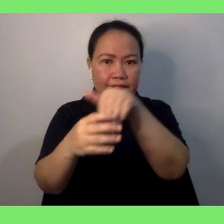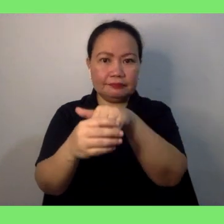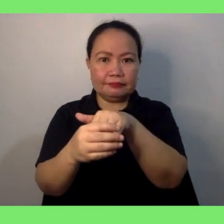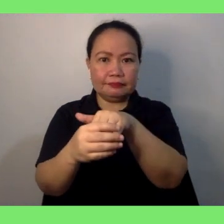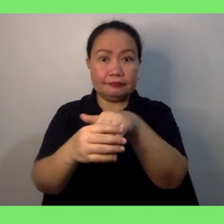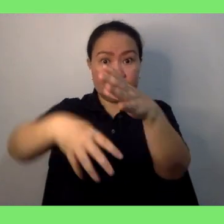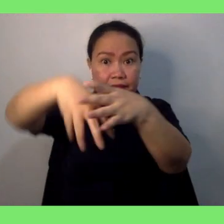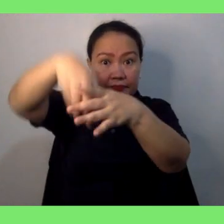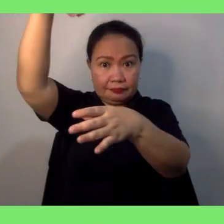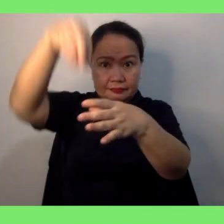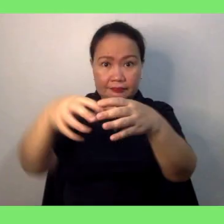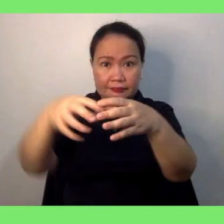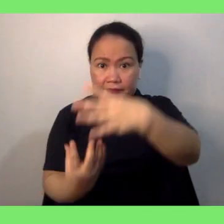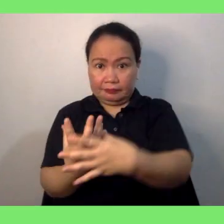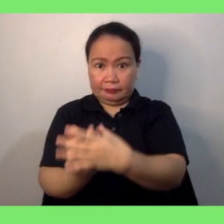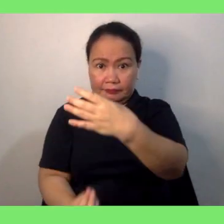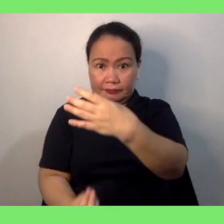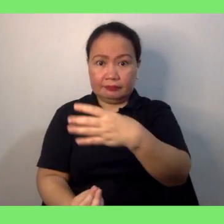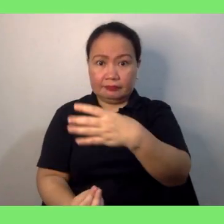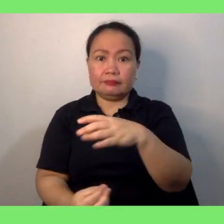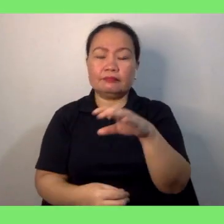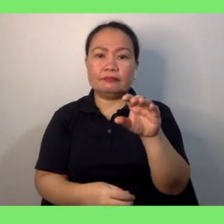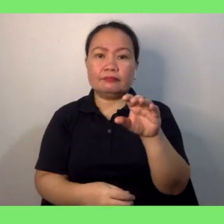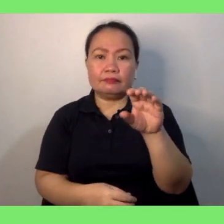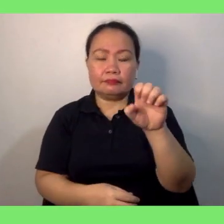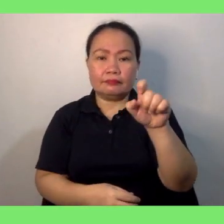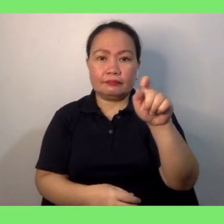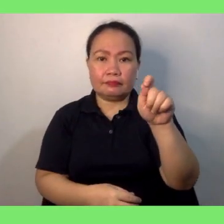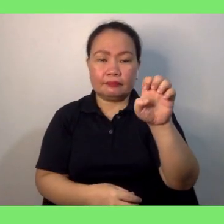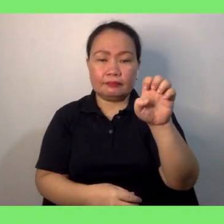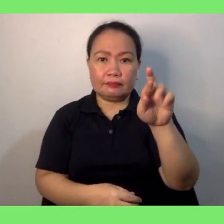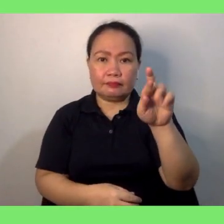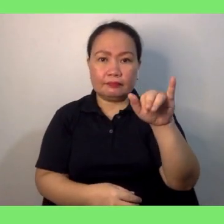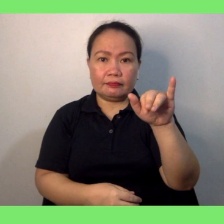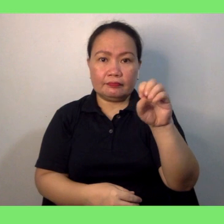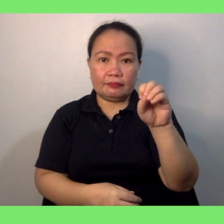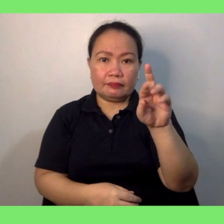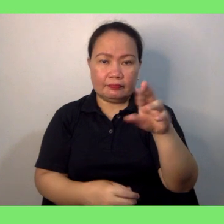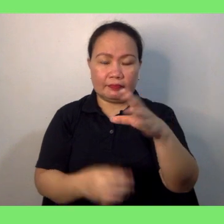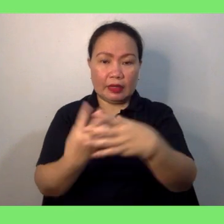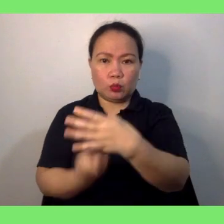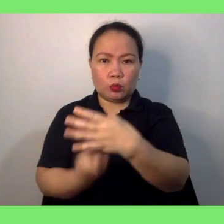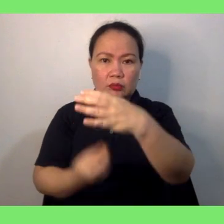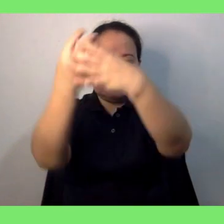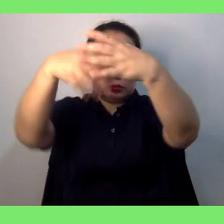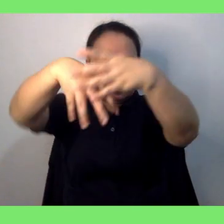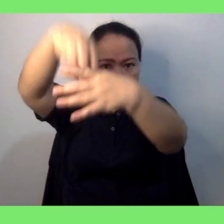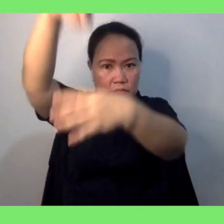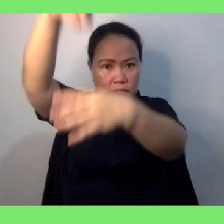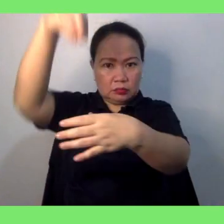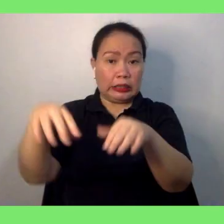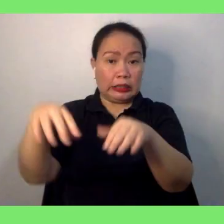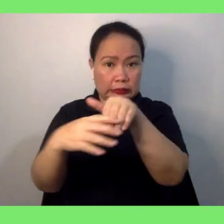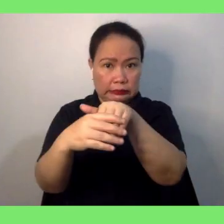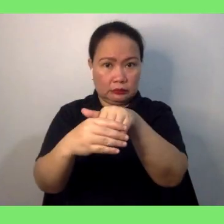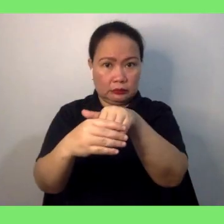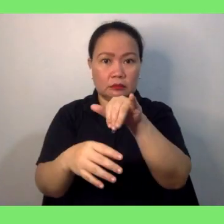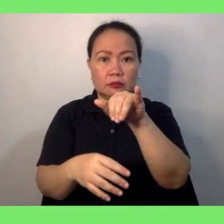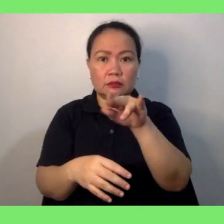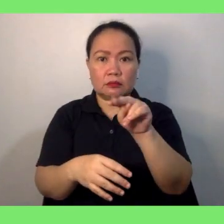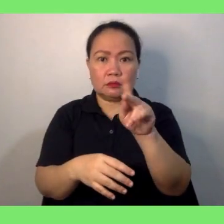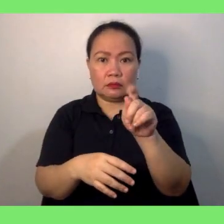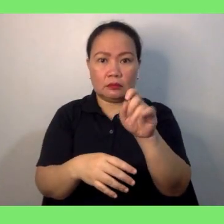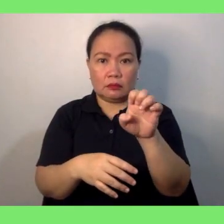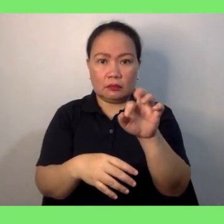yung exterior. Okay, so interior, exterior. So, yung nasa gitna ng